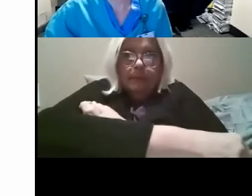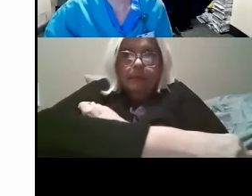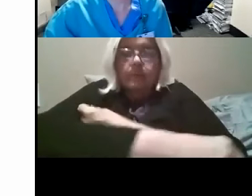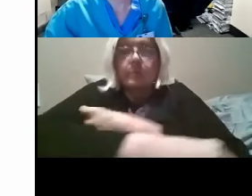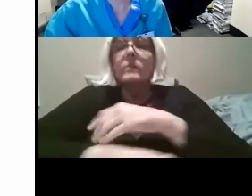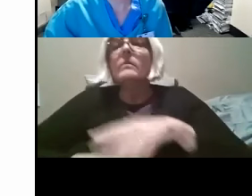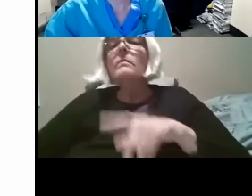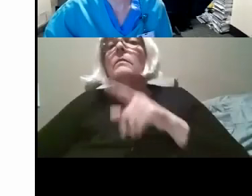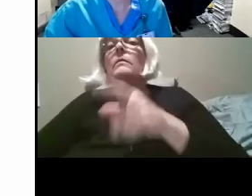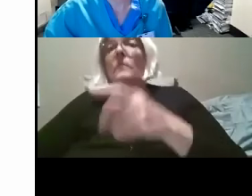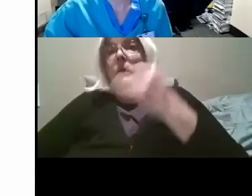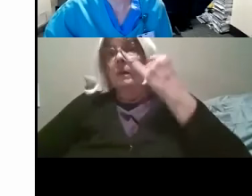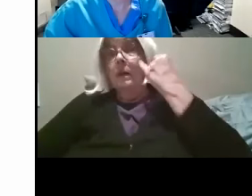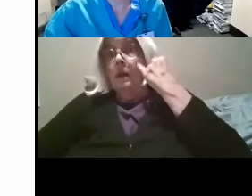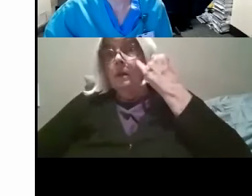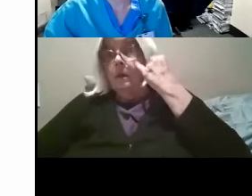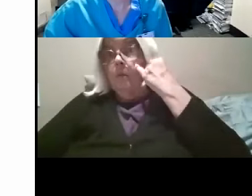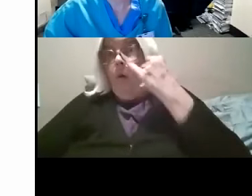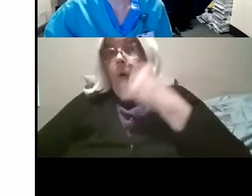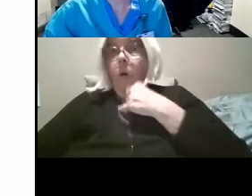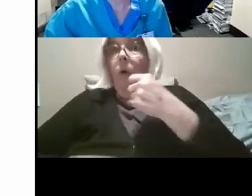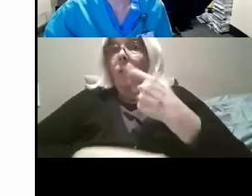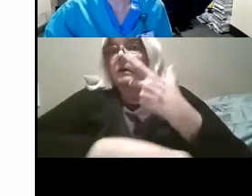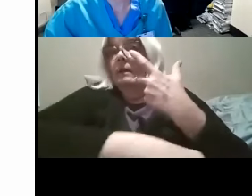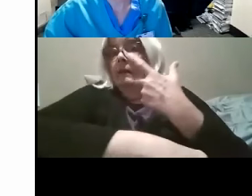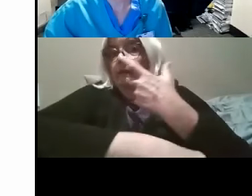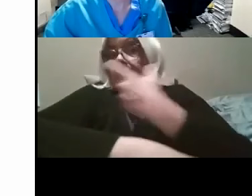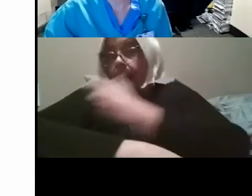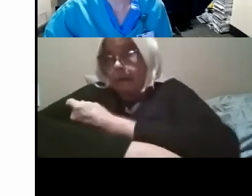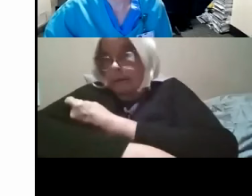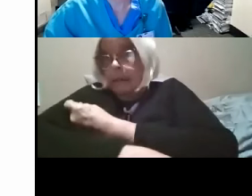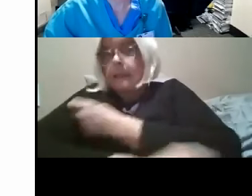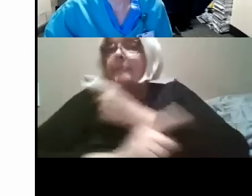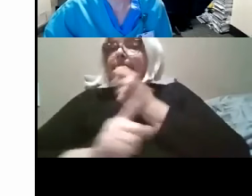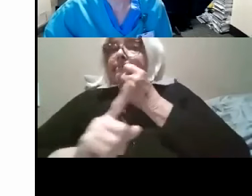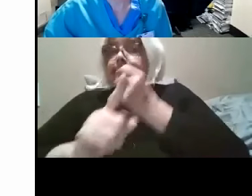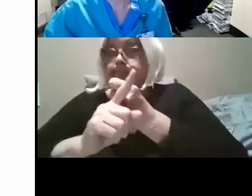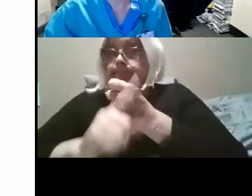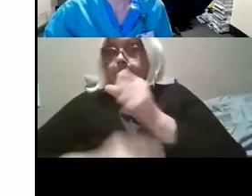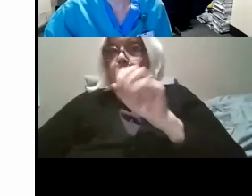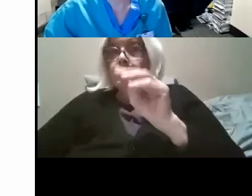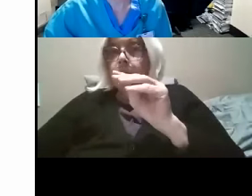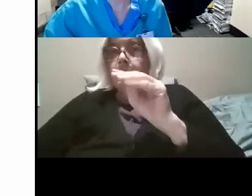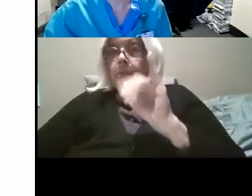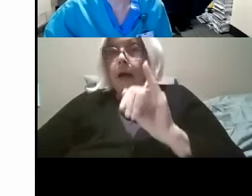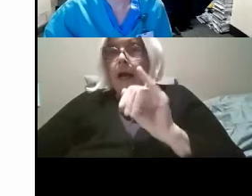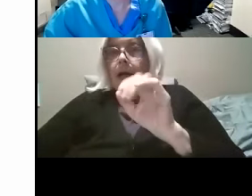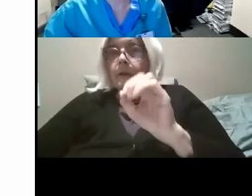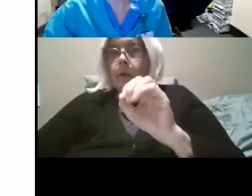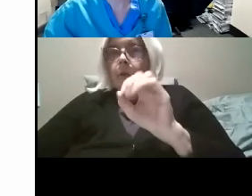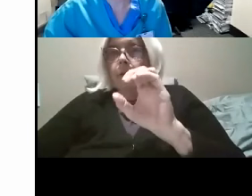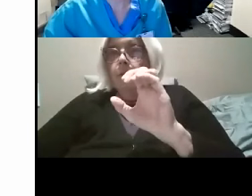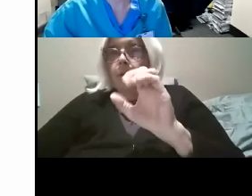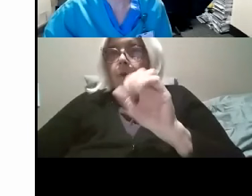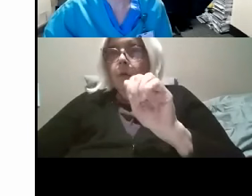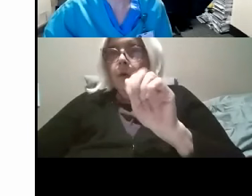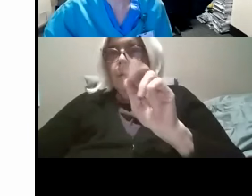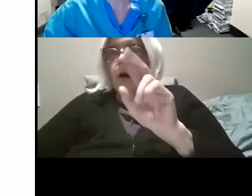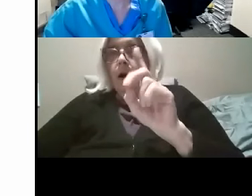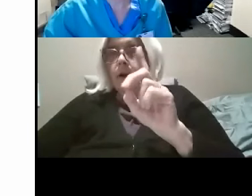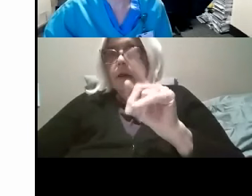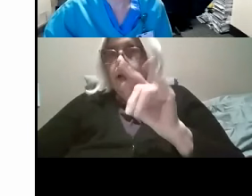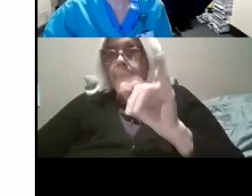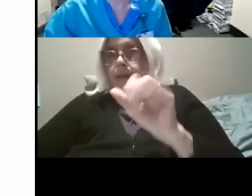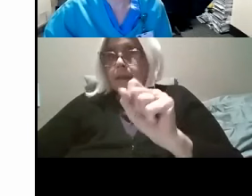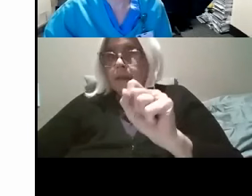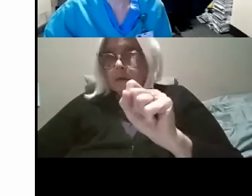those teenage males that did get myocarditis, actually had a pretty short course. And what that looks like is, it's